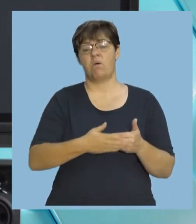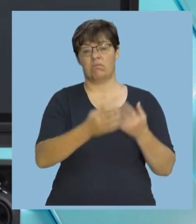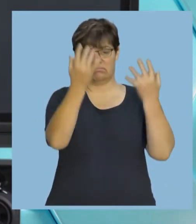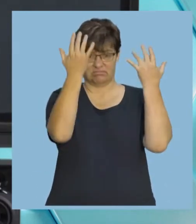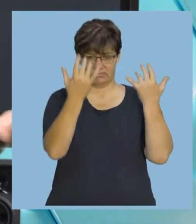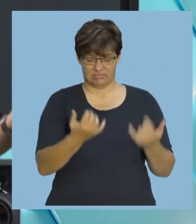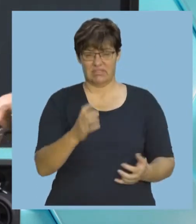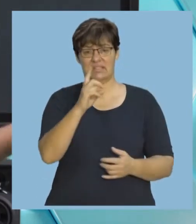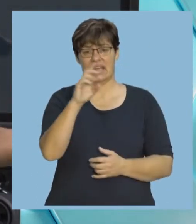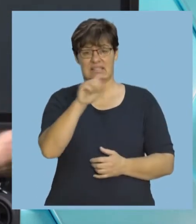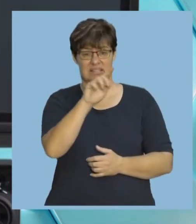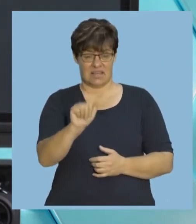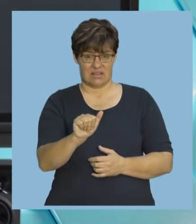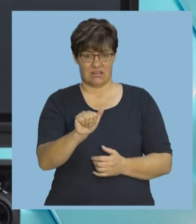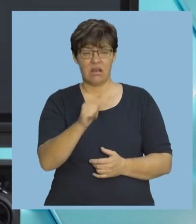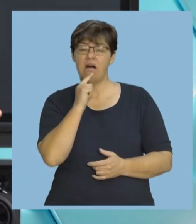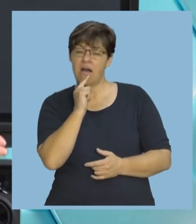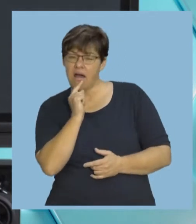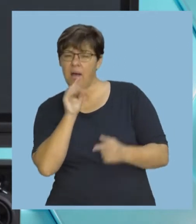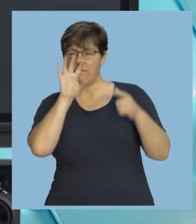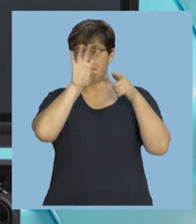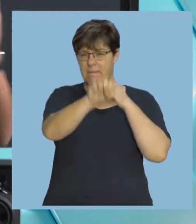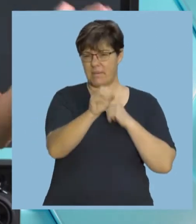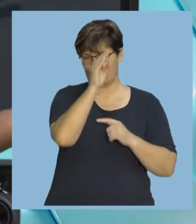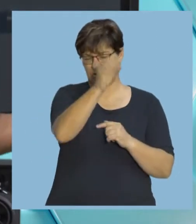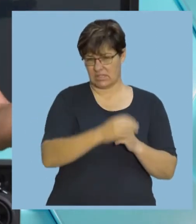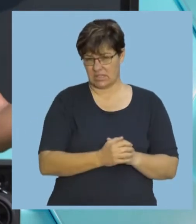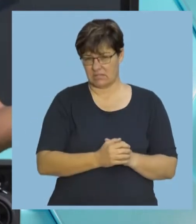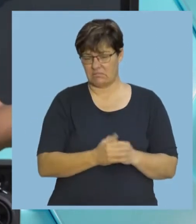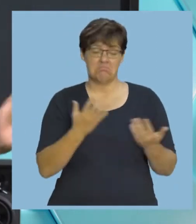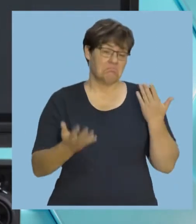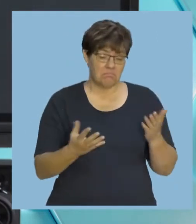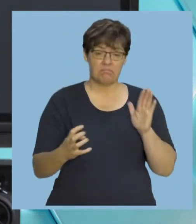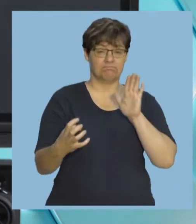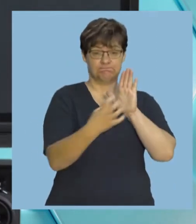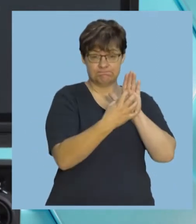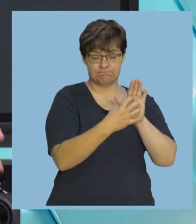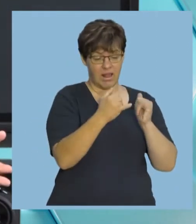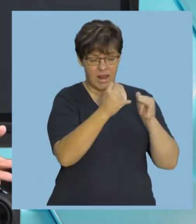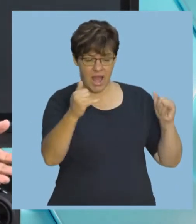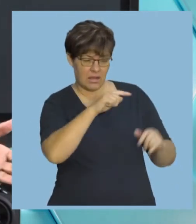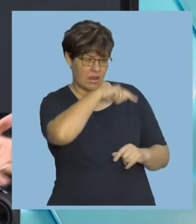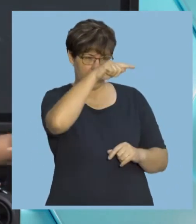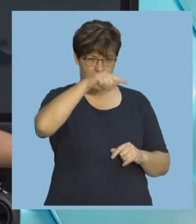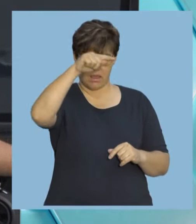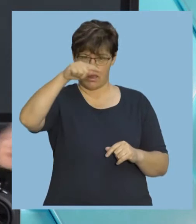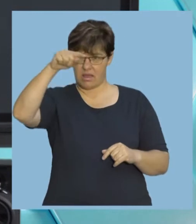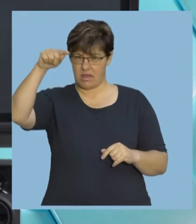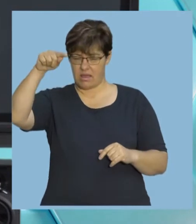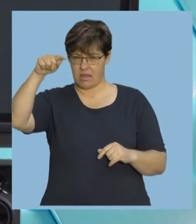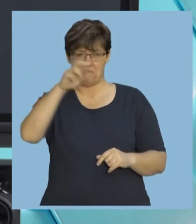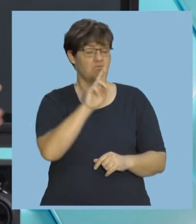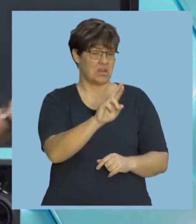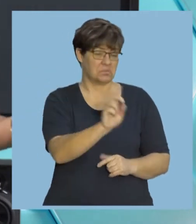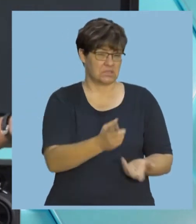of data to really predict. And sometimes to sketch a line graph and look at the trend of the rand. I